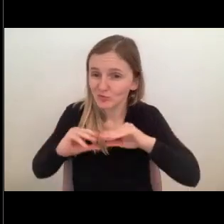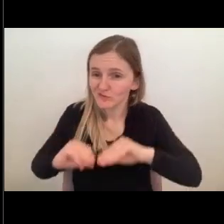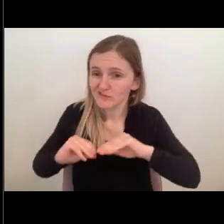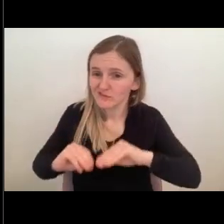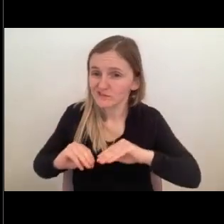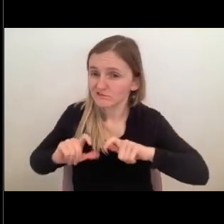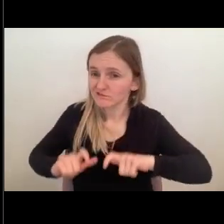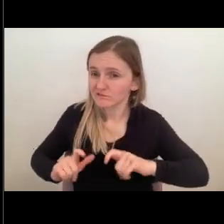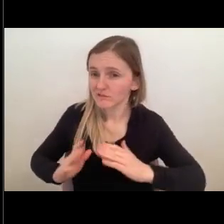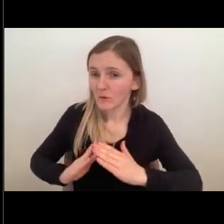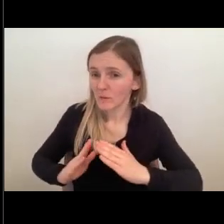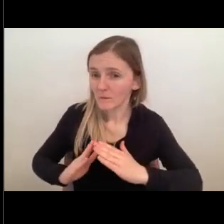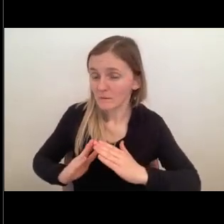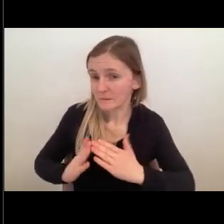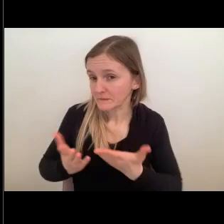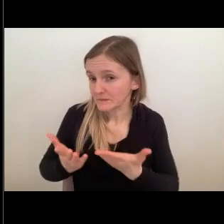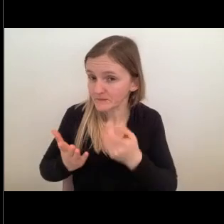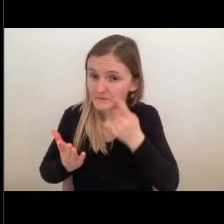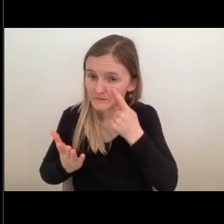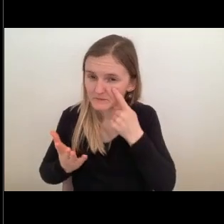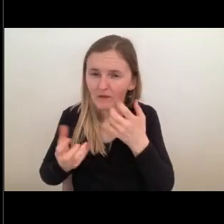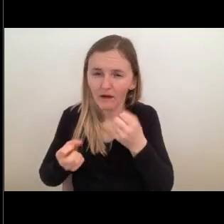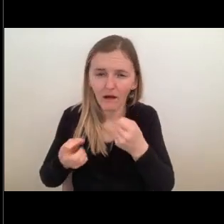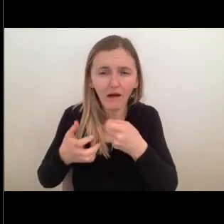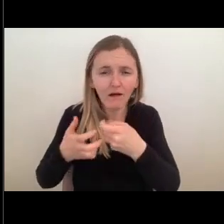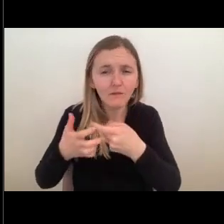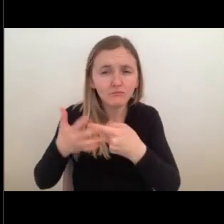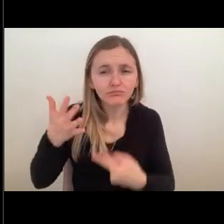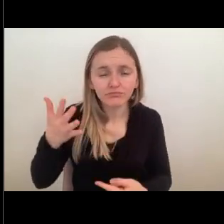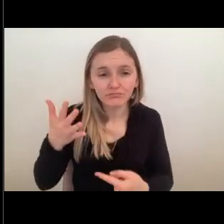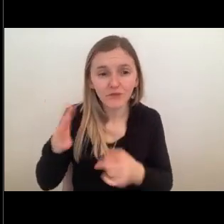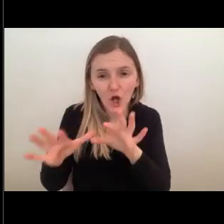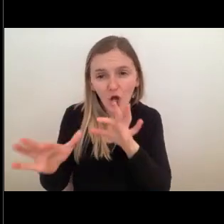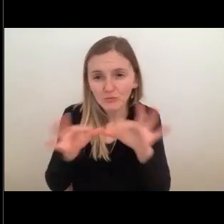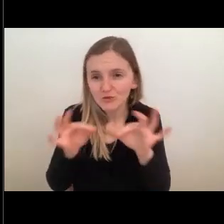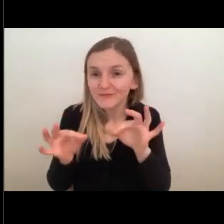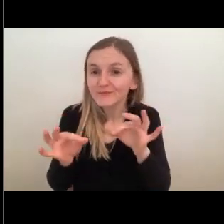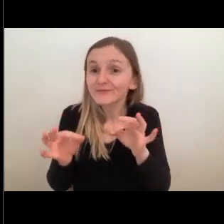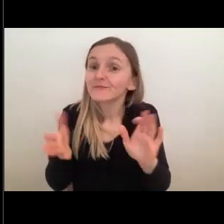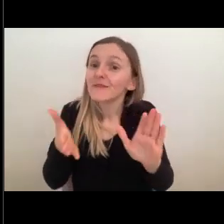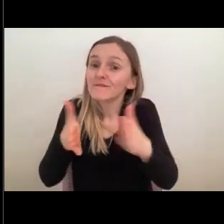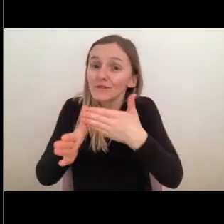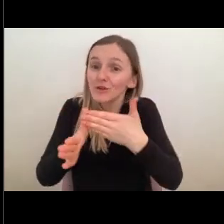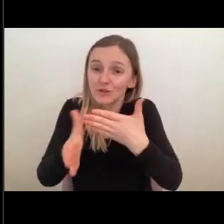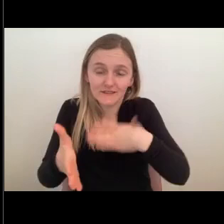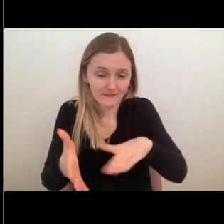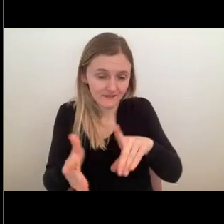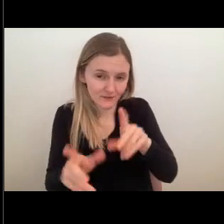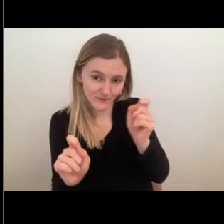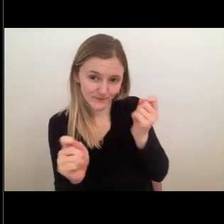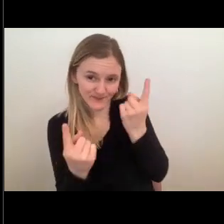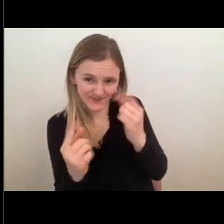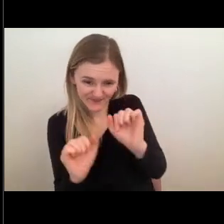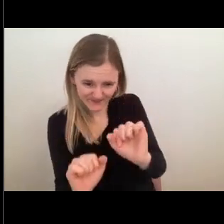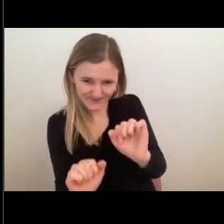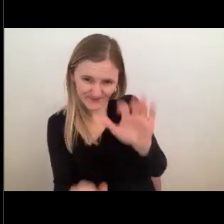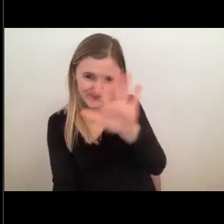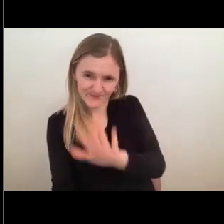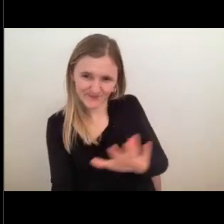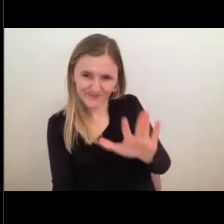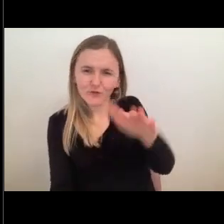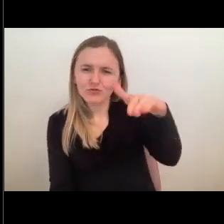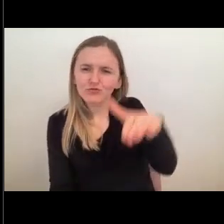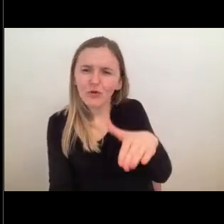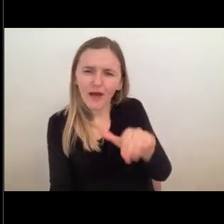or not. But there's certainly lots of things that we need to understand their needs first. We need to understand why they're struggling and how they're